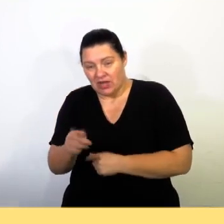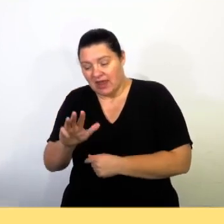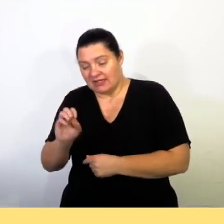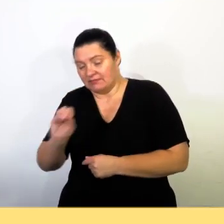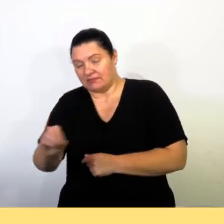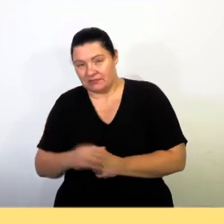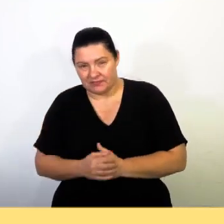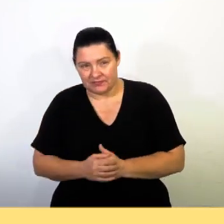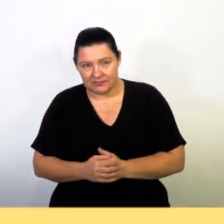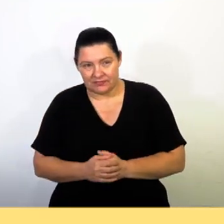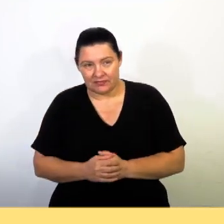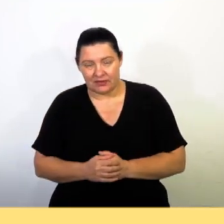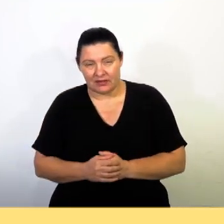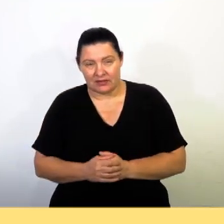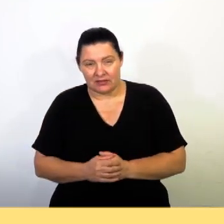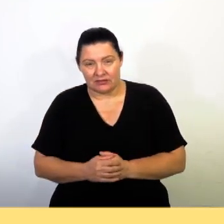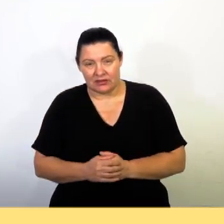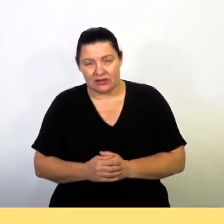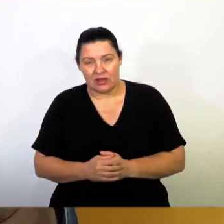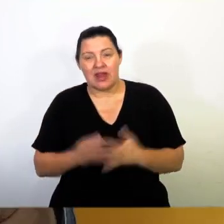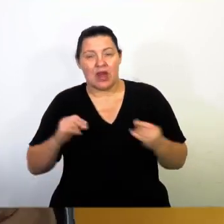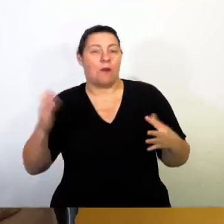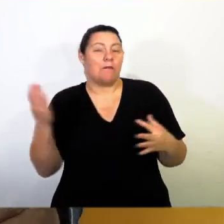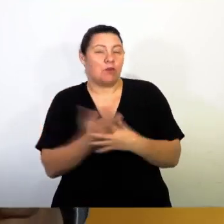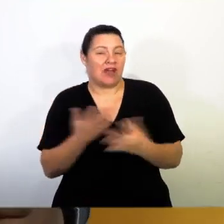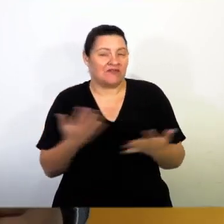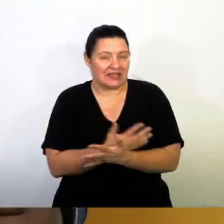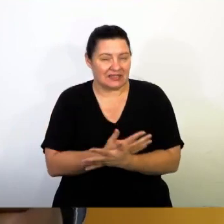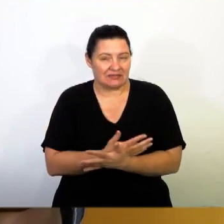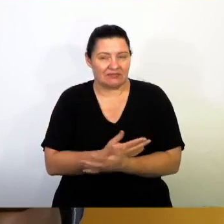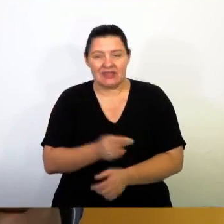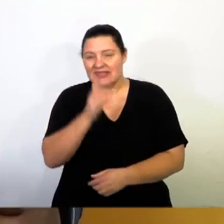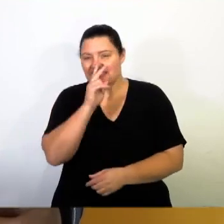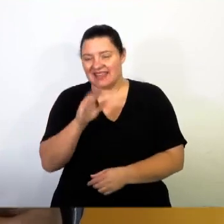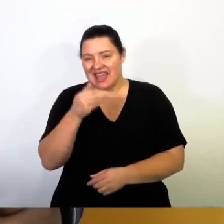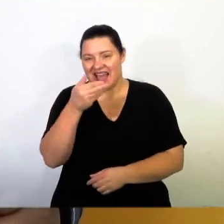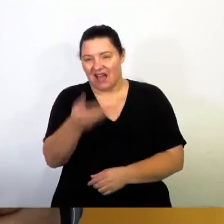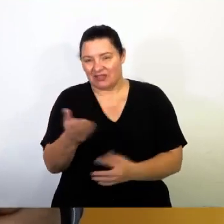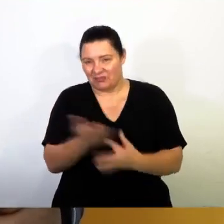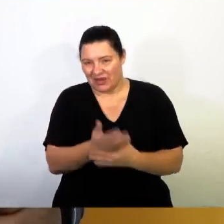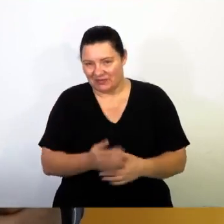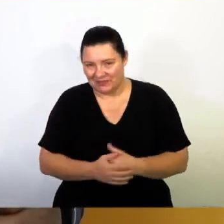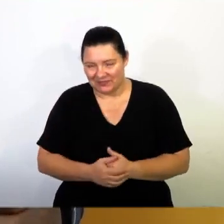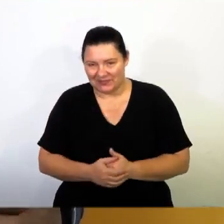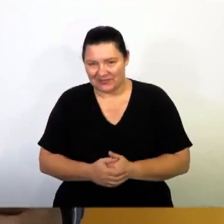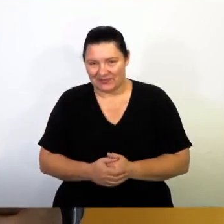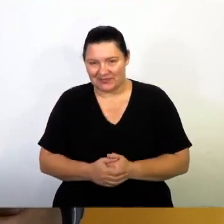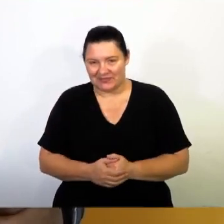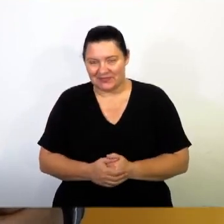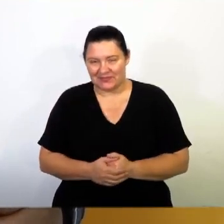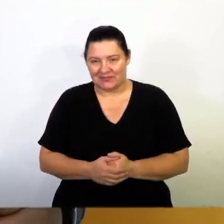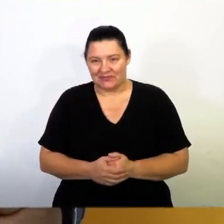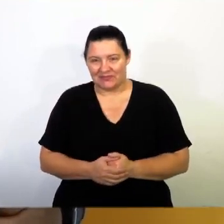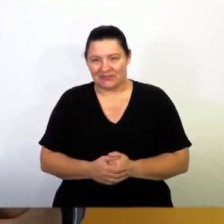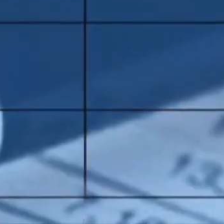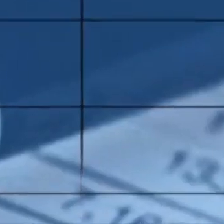my 90 rands. Dear learners, we're going to go for a quick ad break, and I'm going to see you after the break.